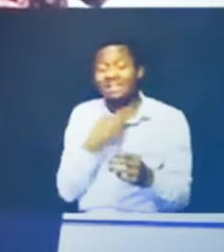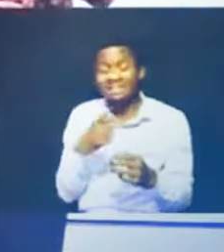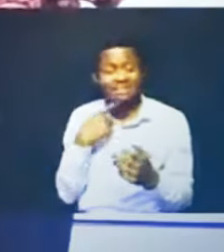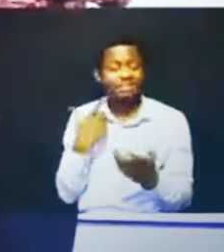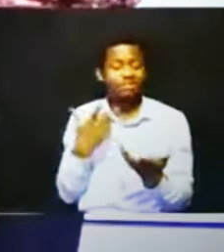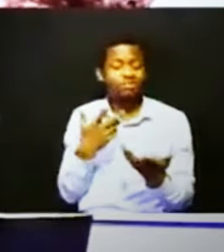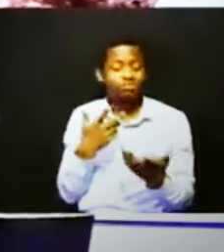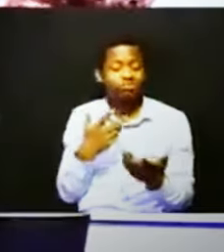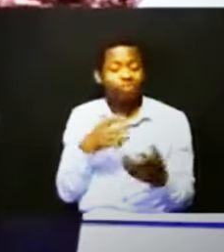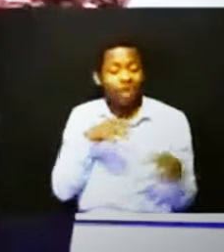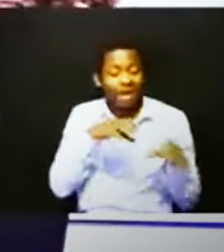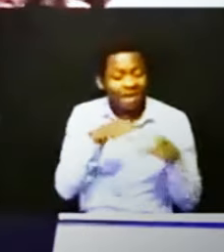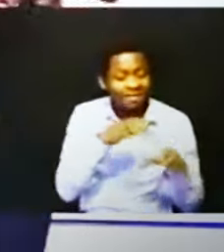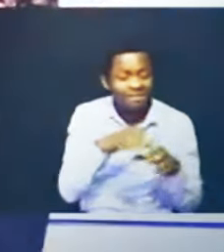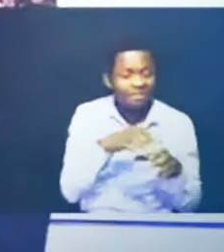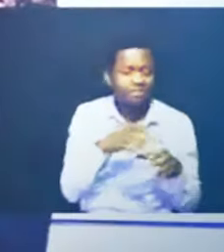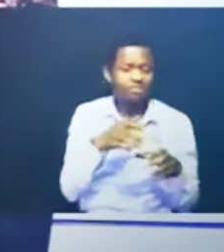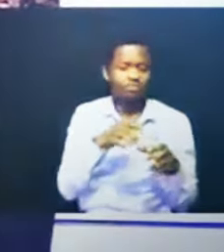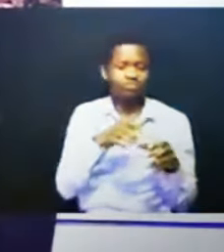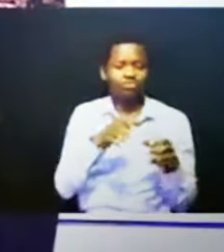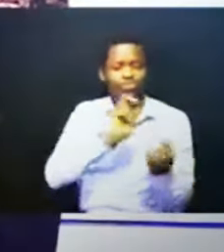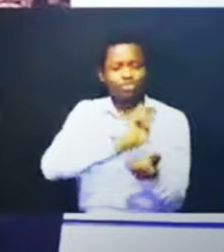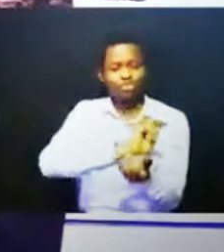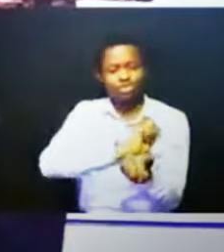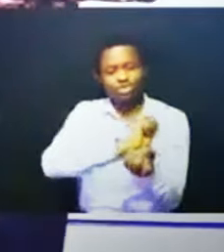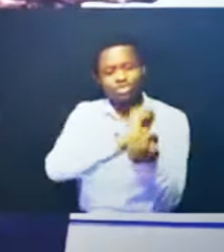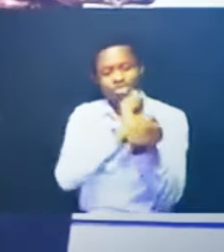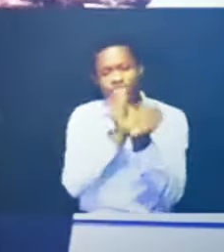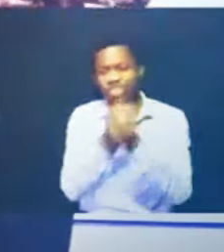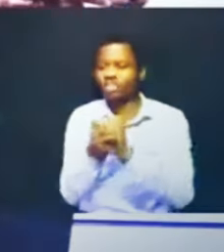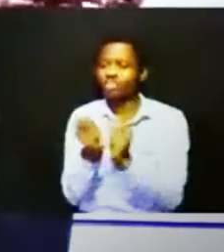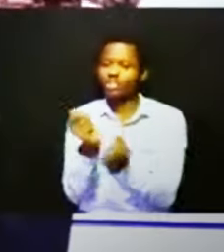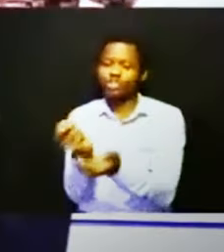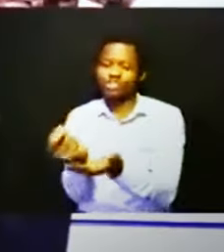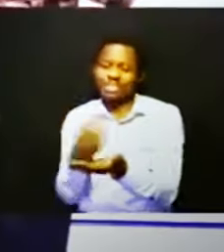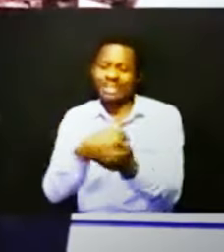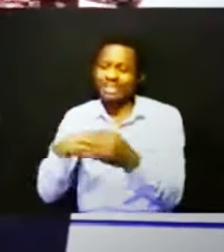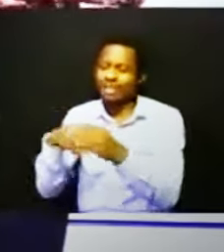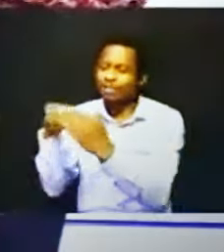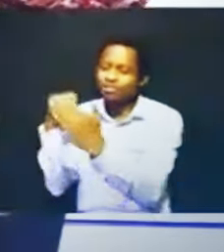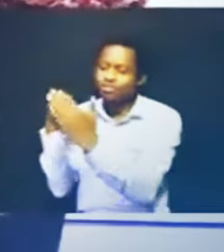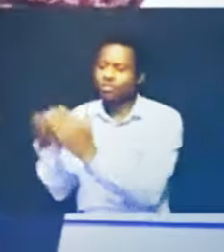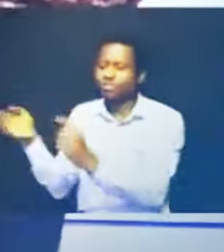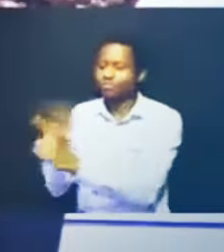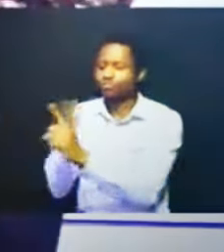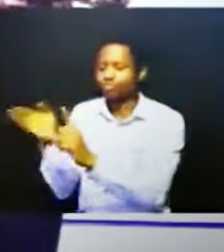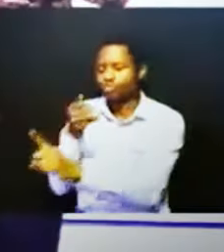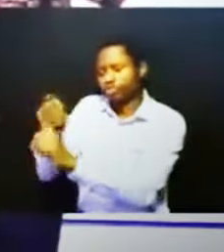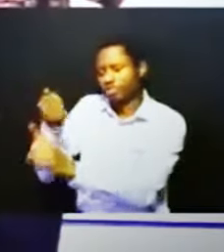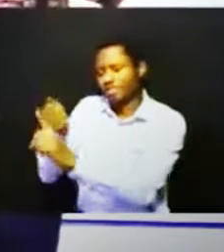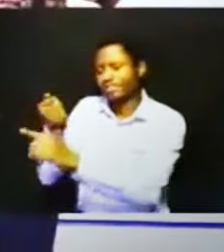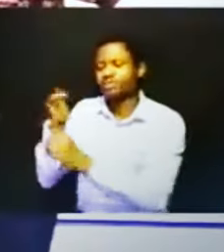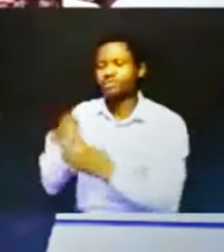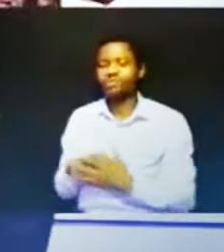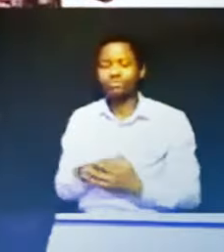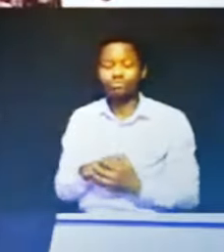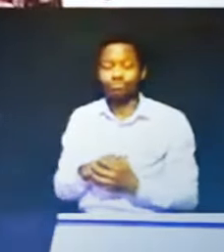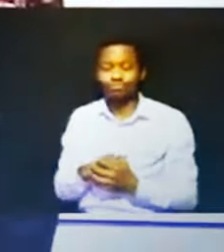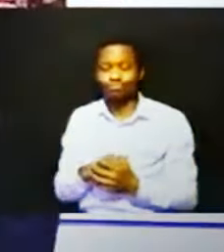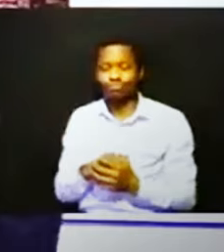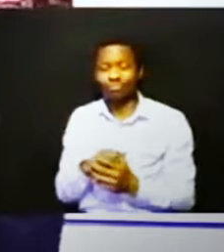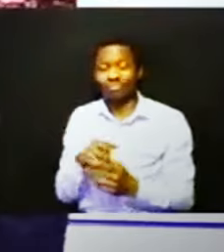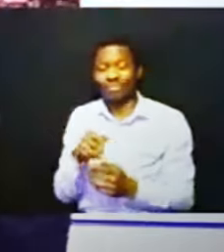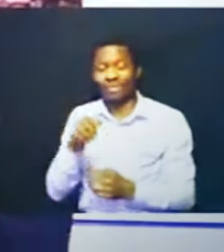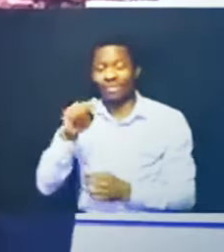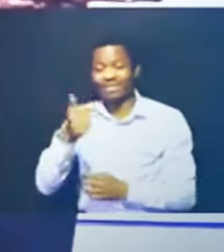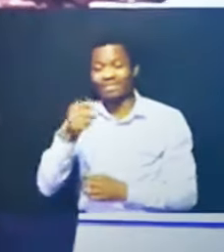Now Genesis 4 from verse 3. In the